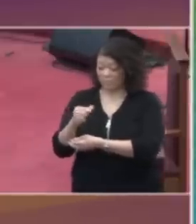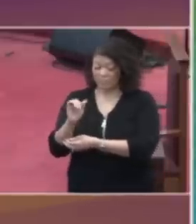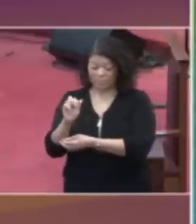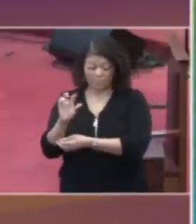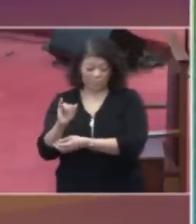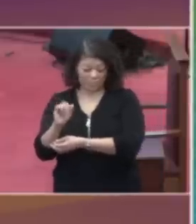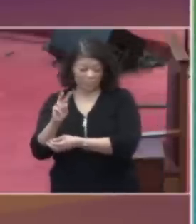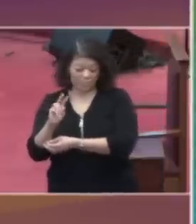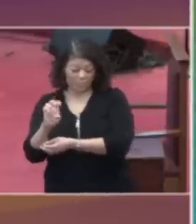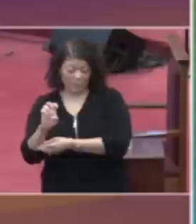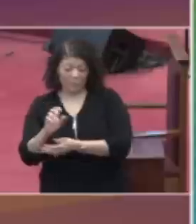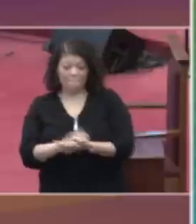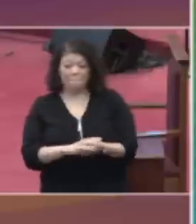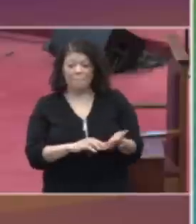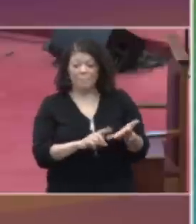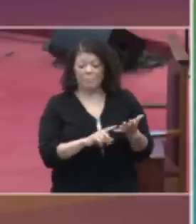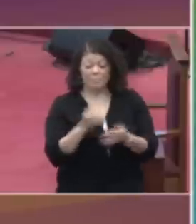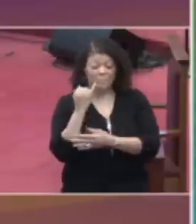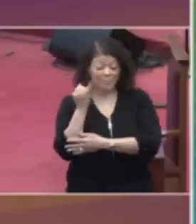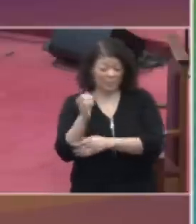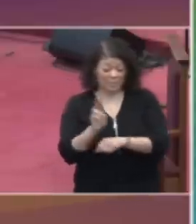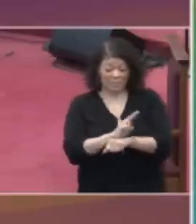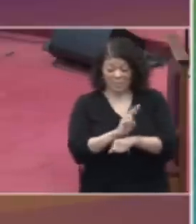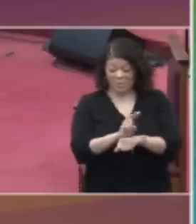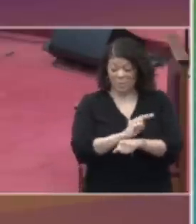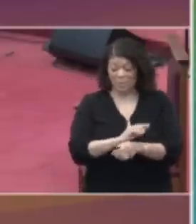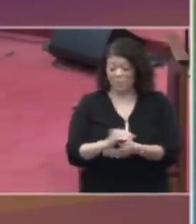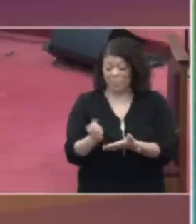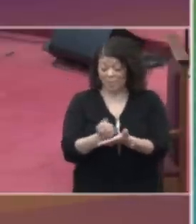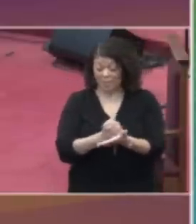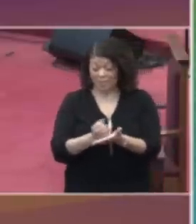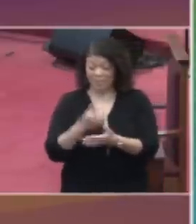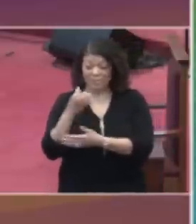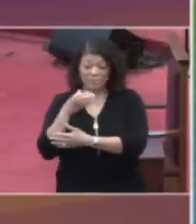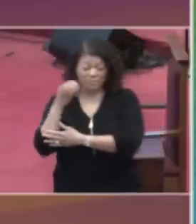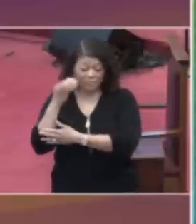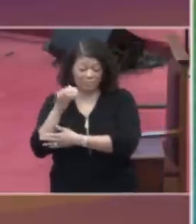between the hours of 9 a.m. and 3 p.m. at